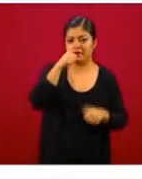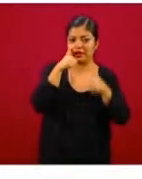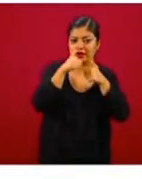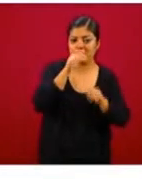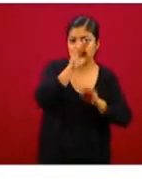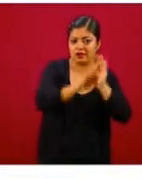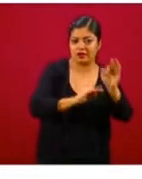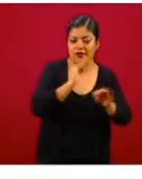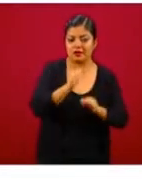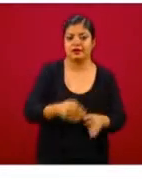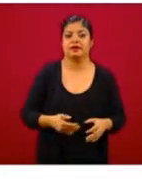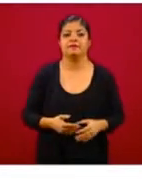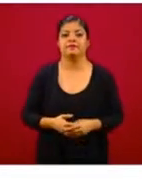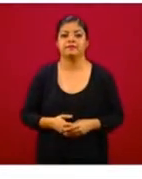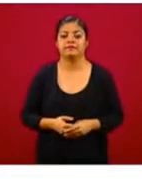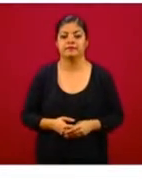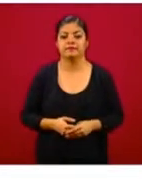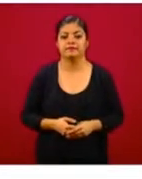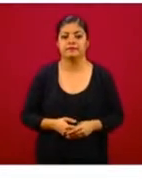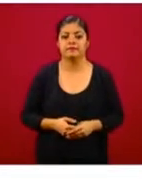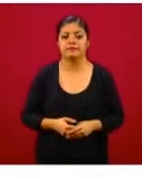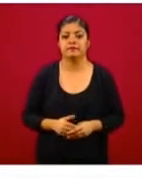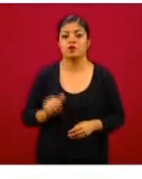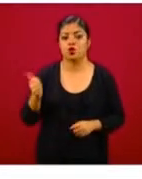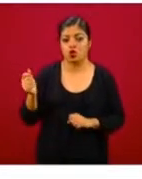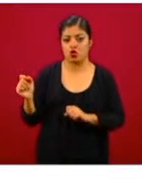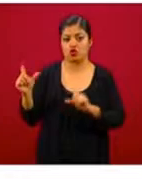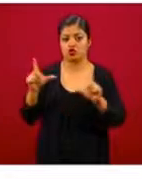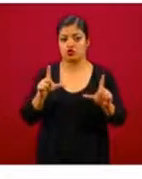need them so that they will have a bed available.